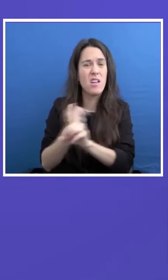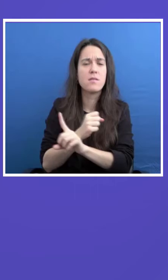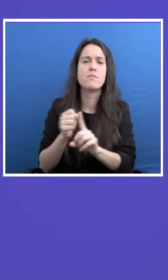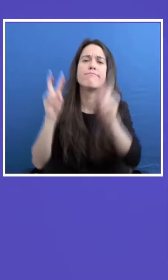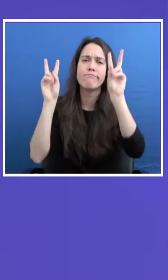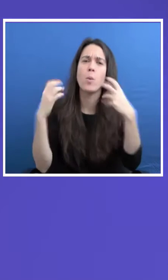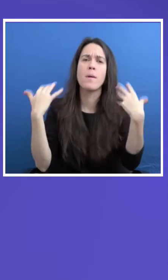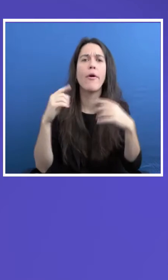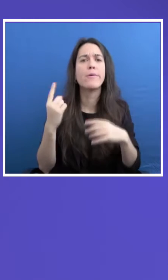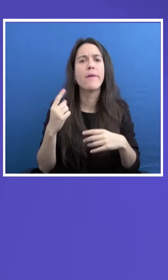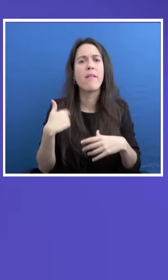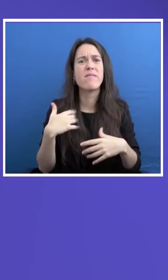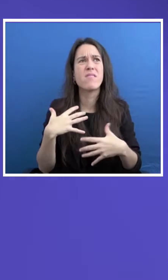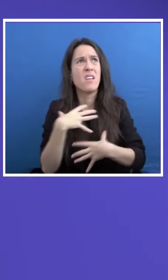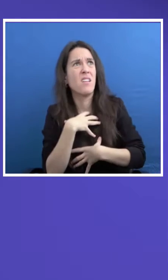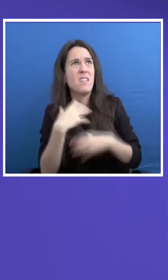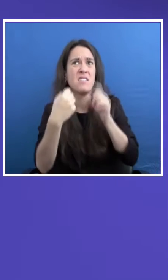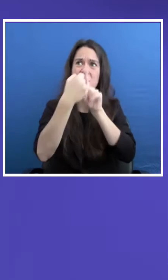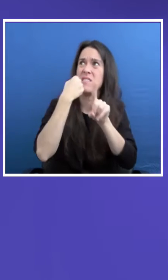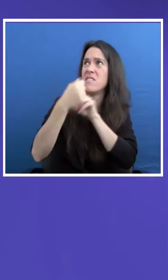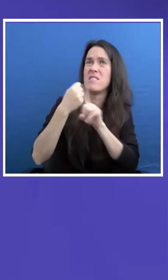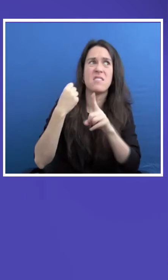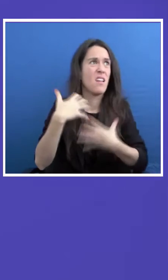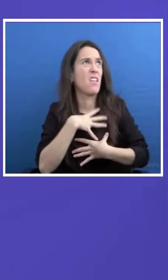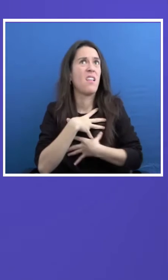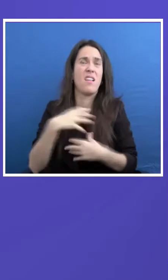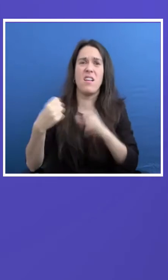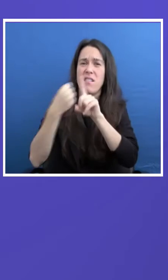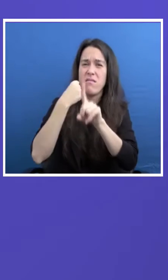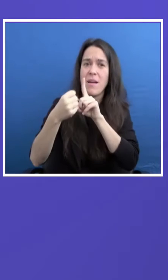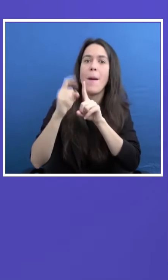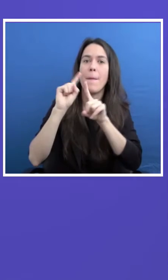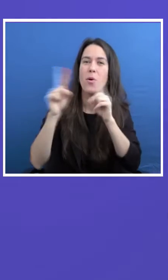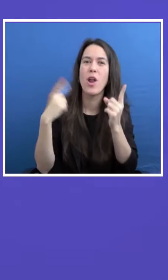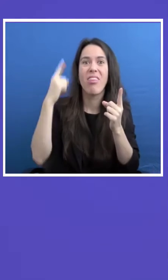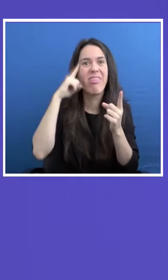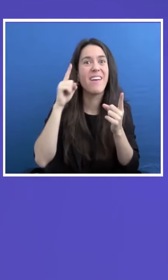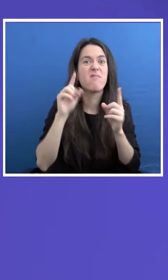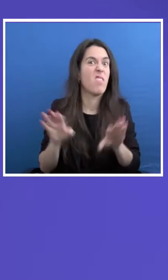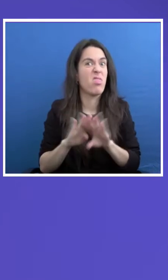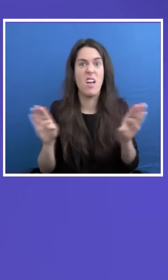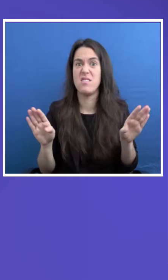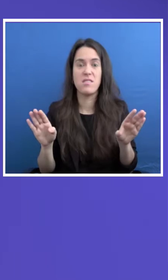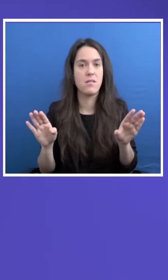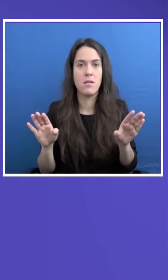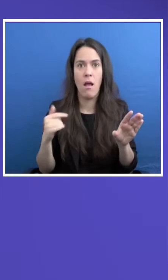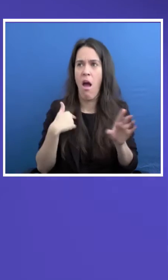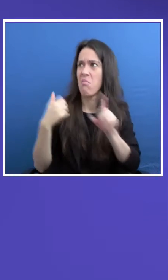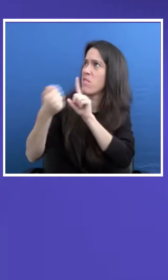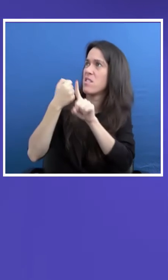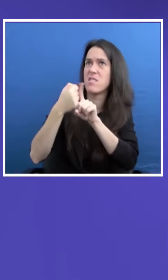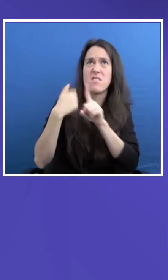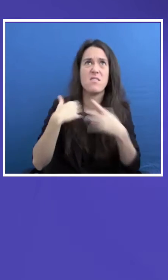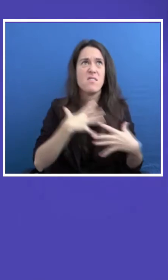story because of what was done to her. But then I think the story shouldn't stop there. It shouldn't stop with her being the victim. And then I try